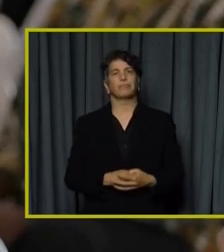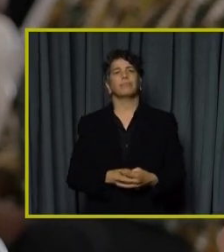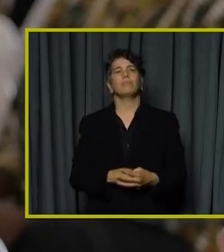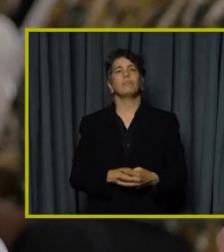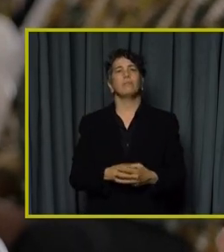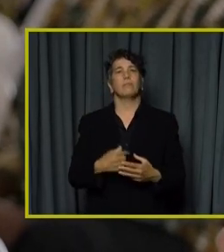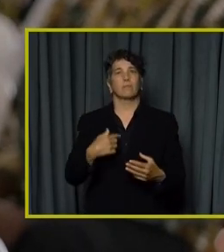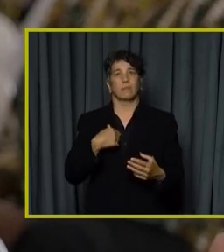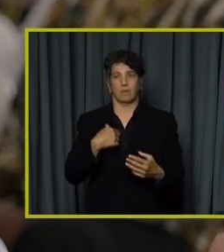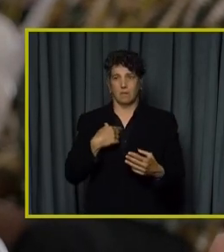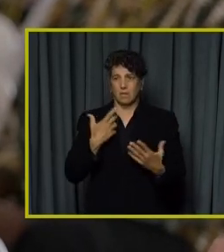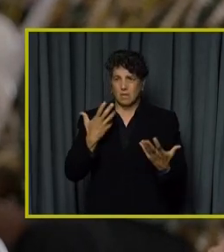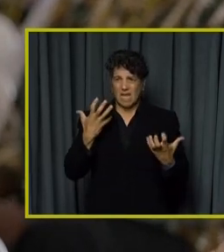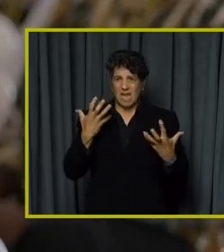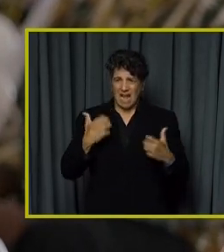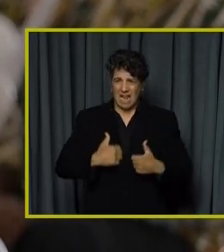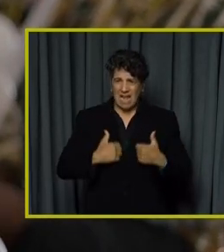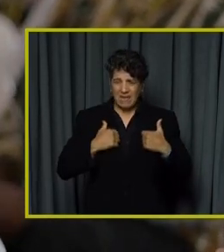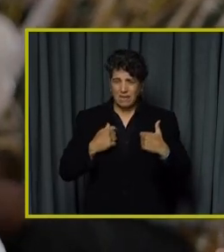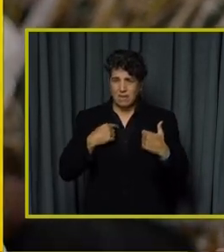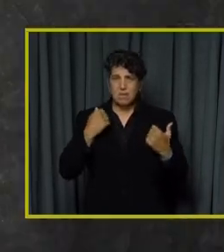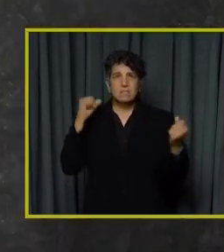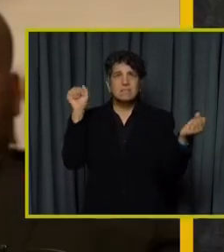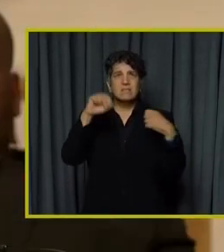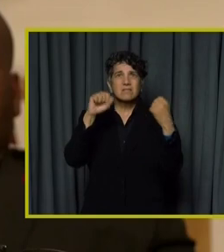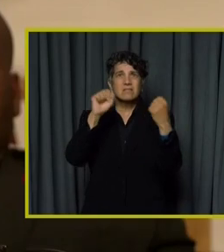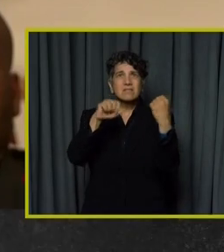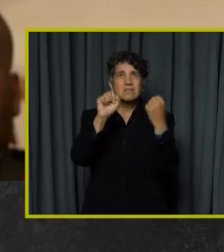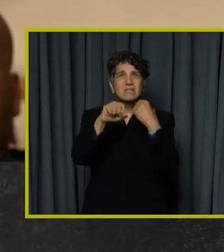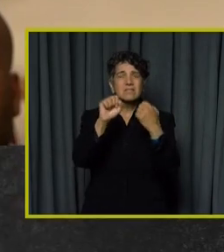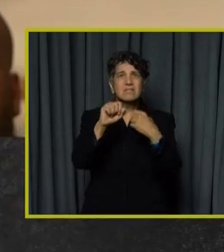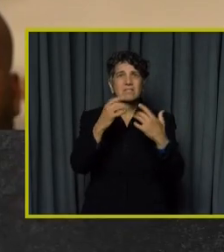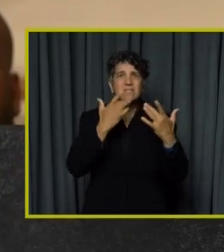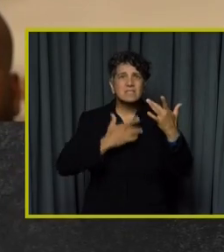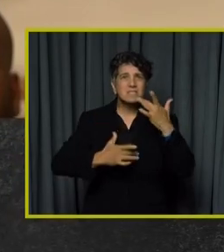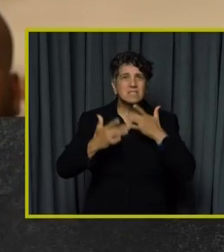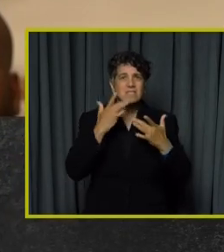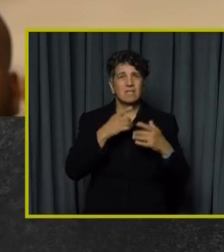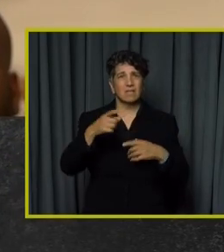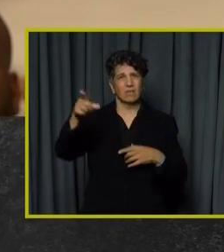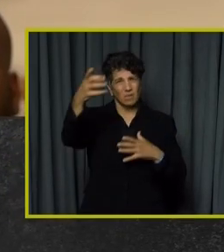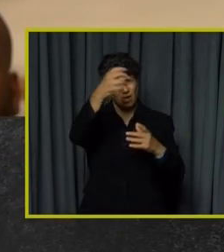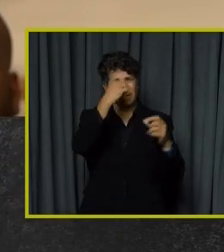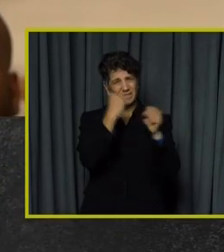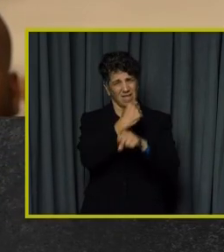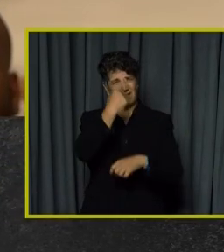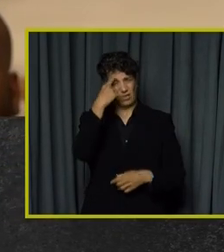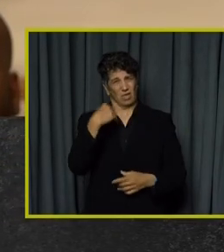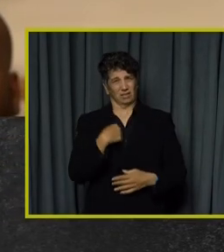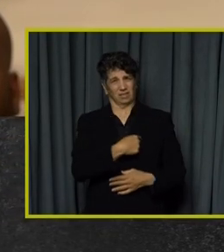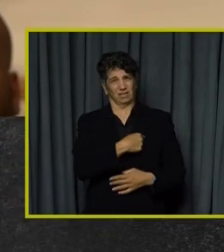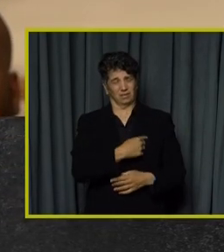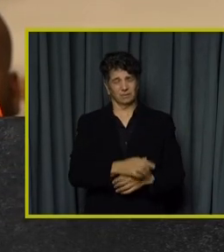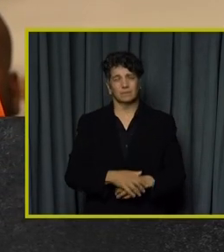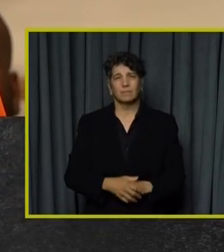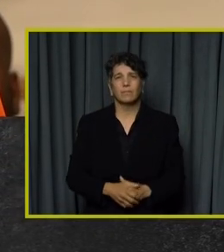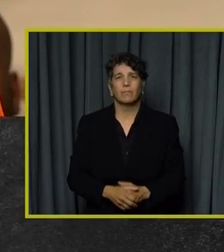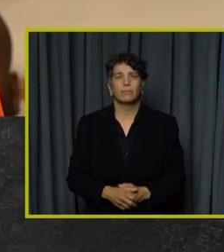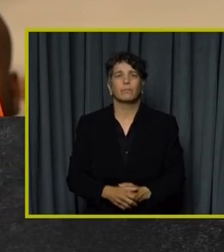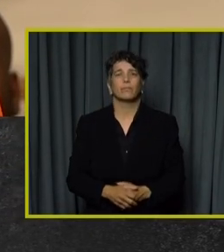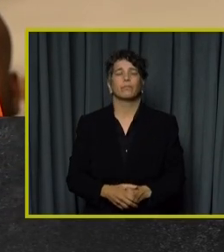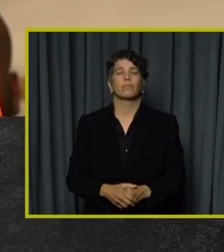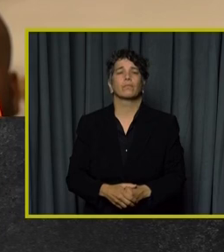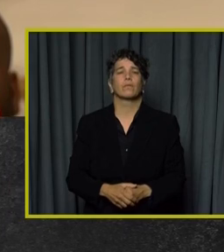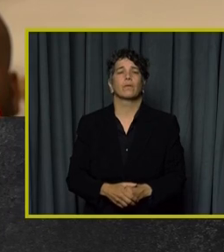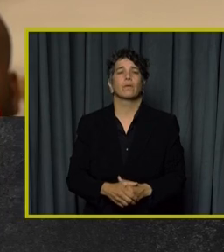community. How are you fighting for us? Thank you. Our third child was born 7 weeks early. The only